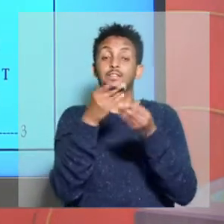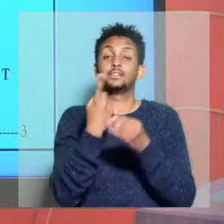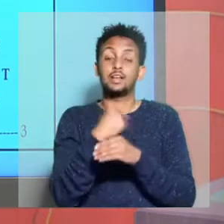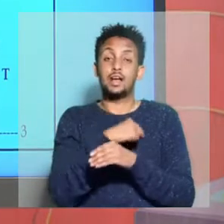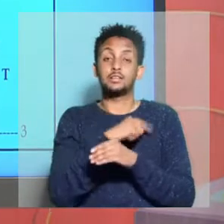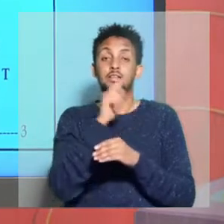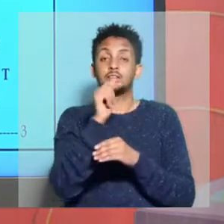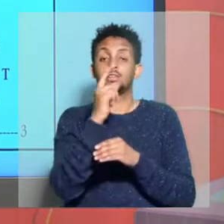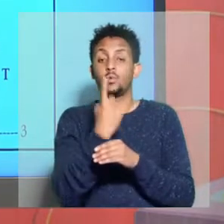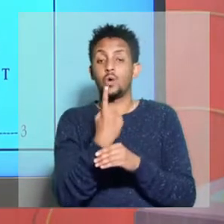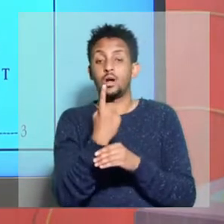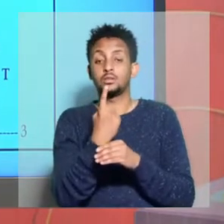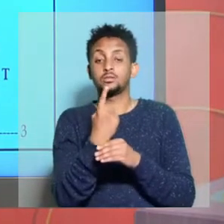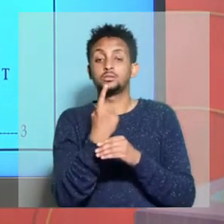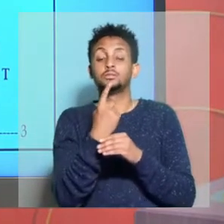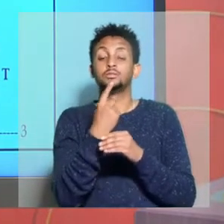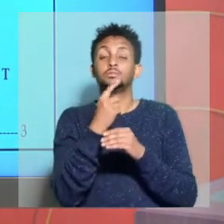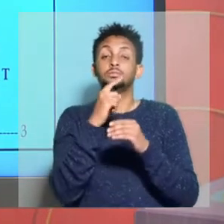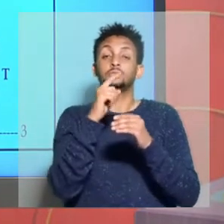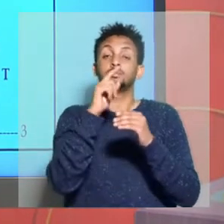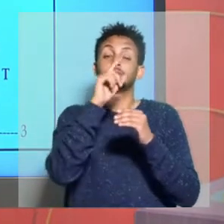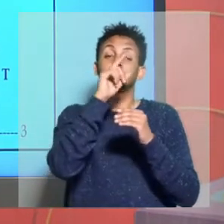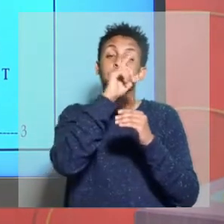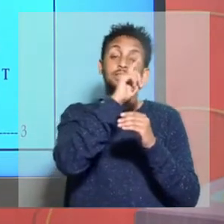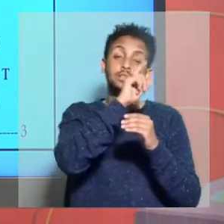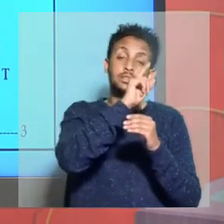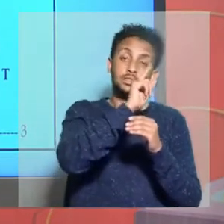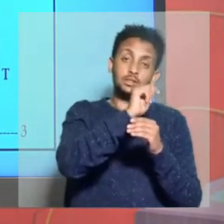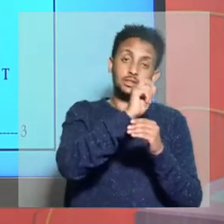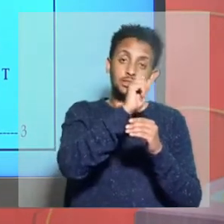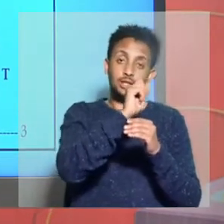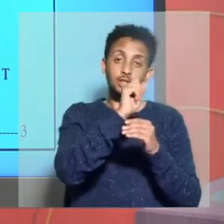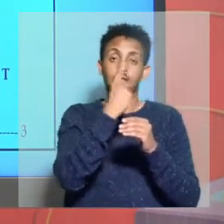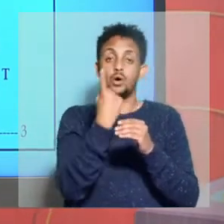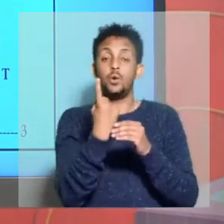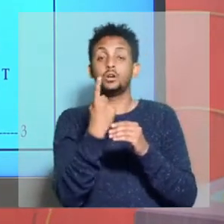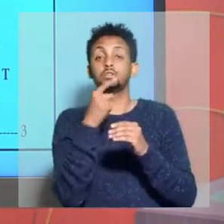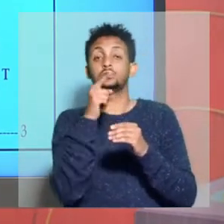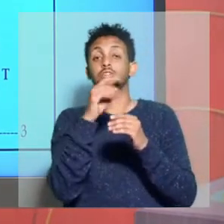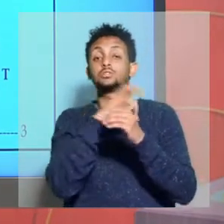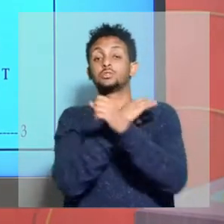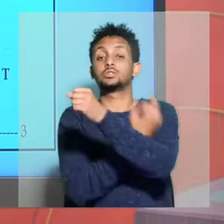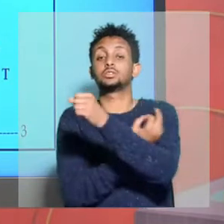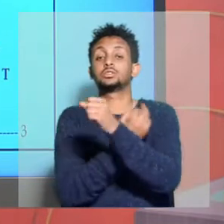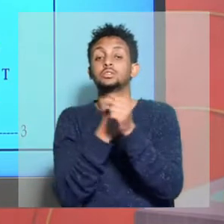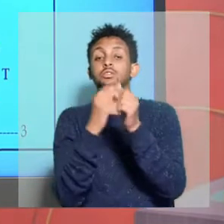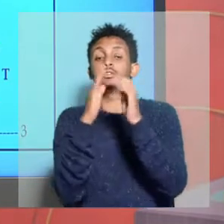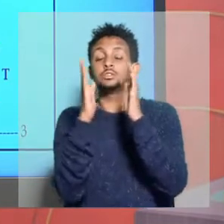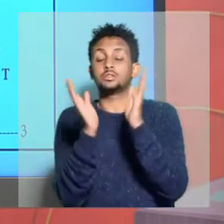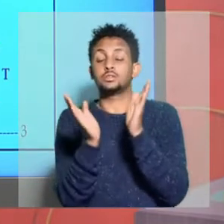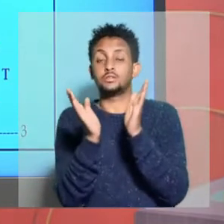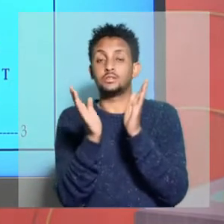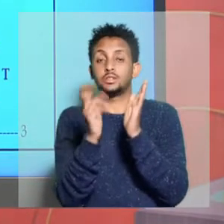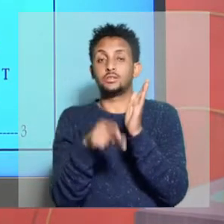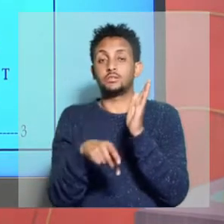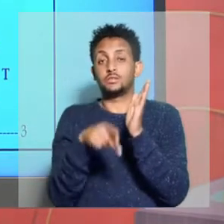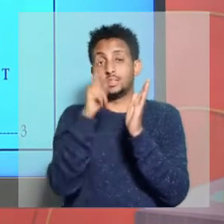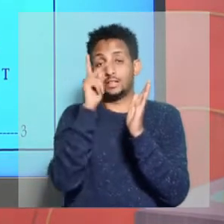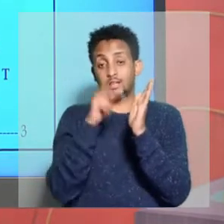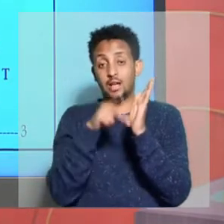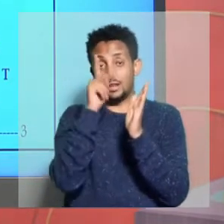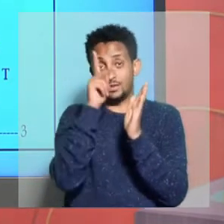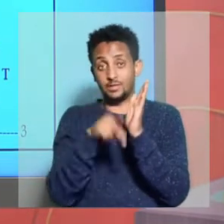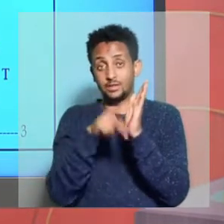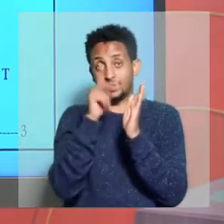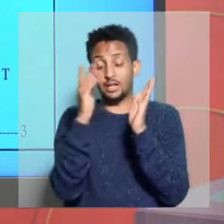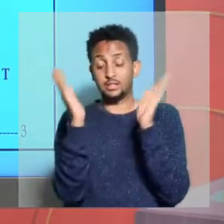as T1 cos theta 1. And the other thing is these two forces has a vertical component. Okay?